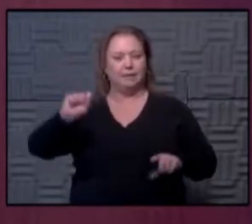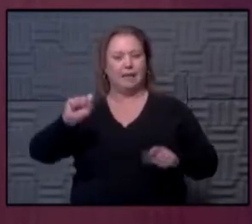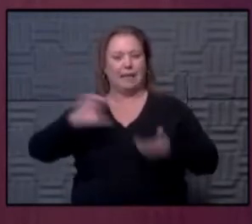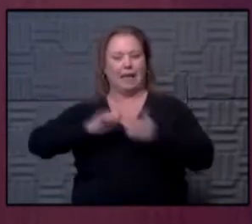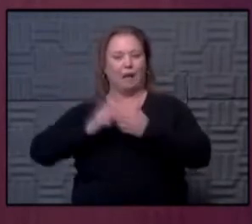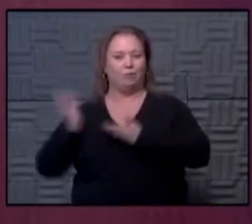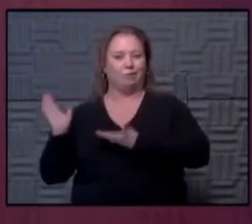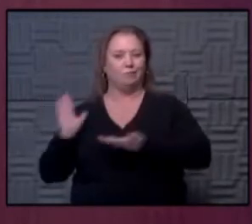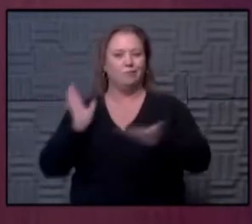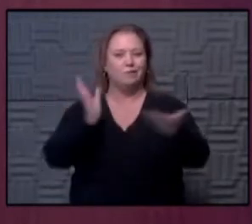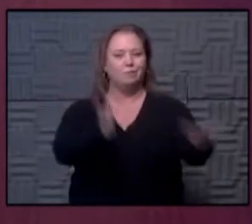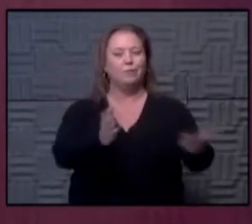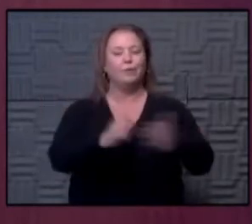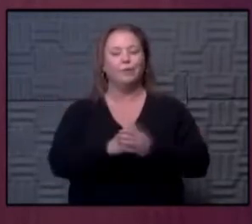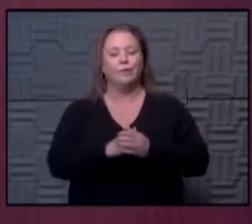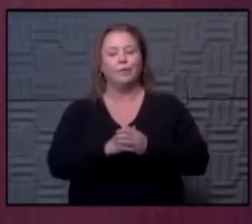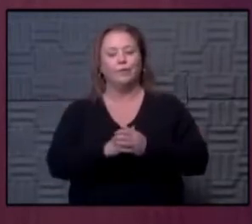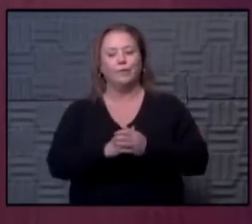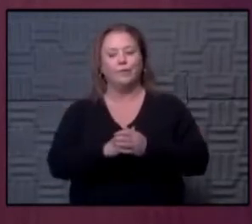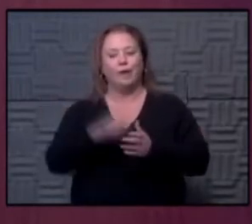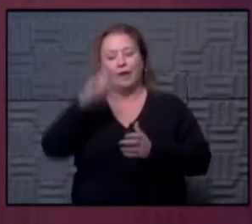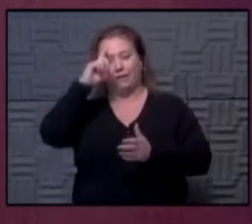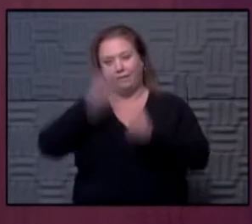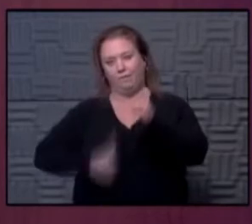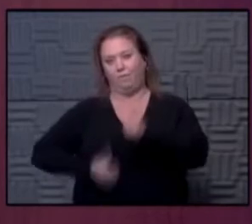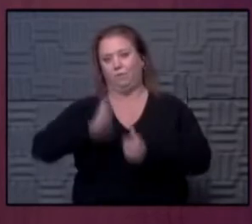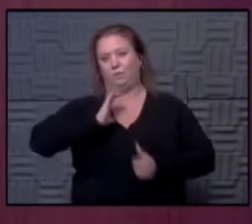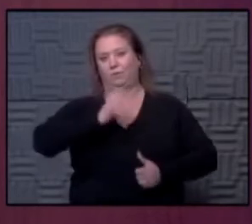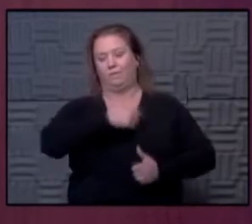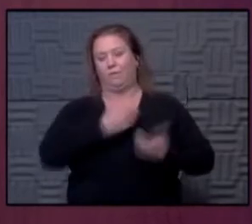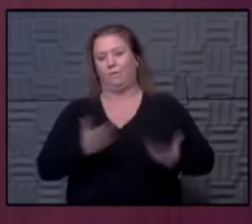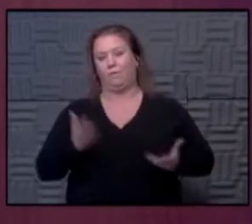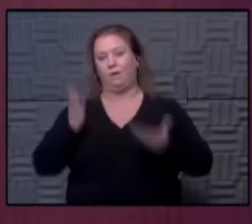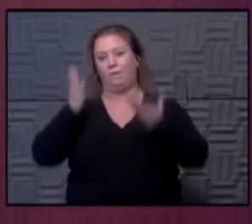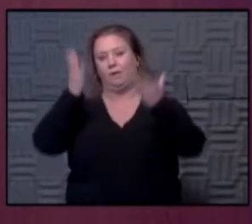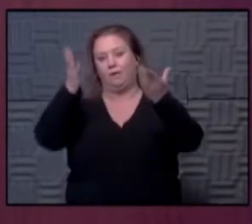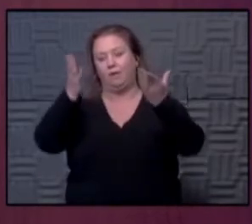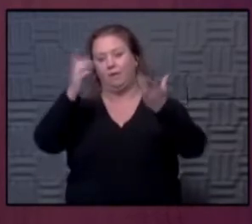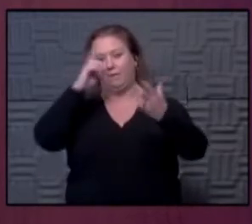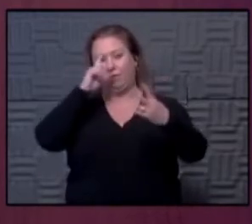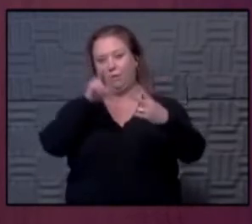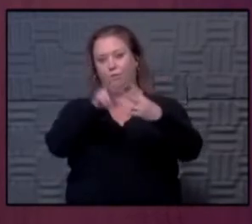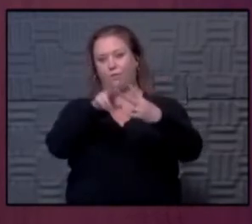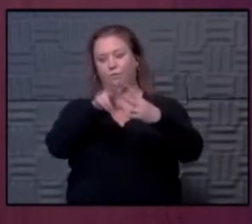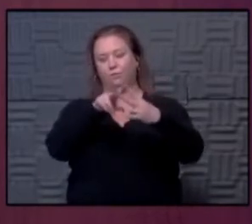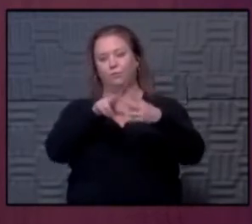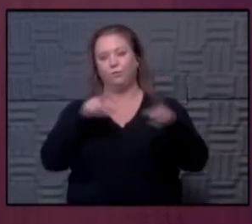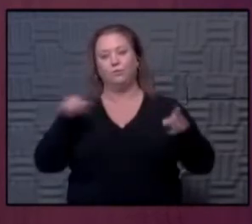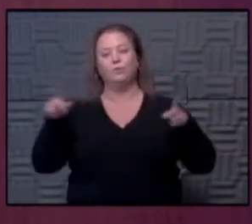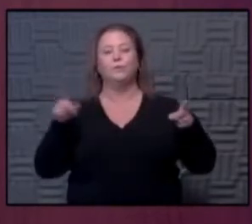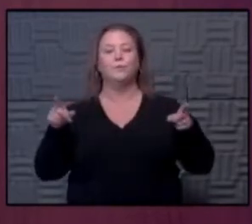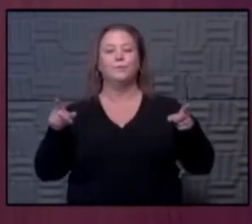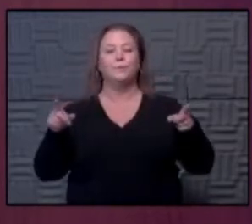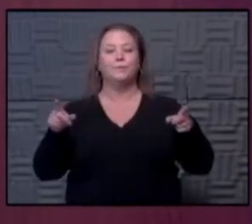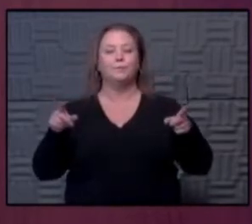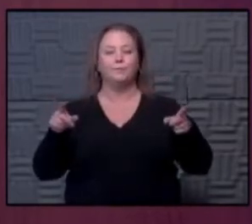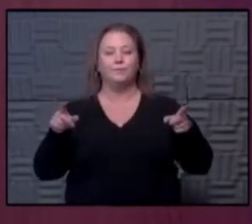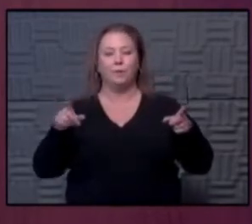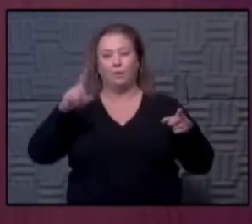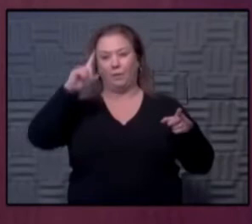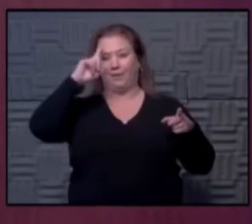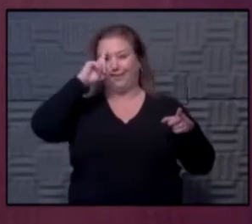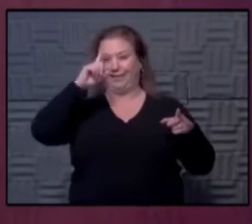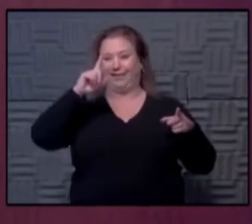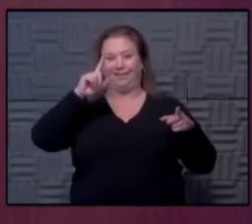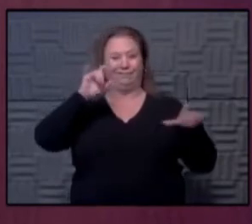them and that sort of stuff. So I think for most of us, our recommendation when it comes to those two vaccines is going to be, we think